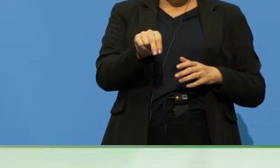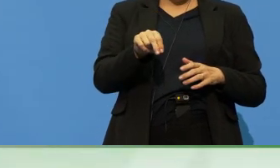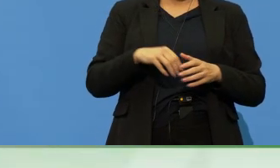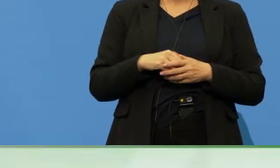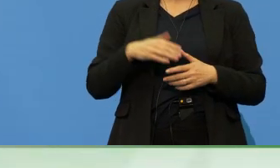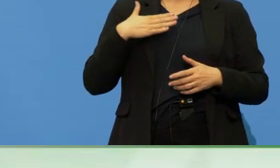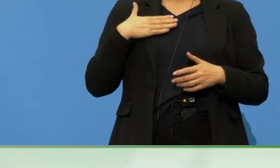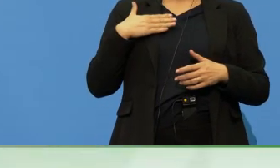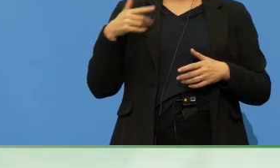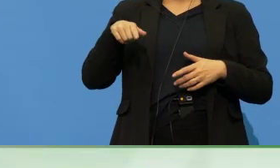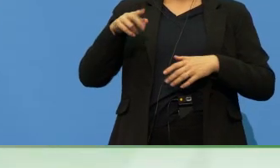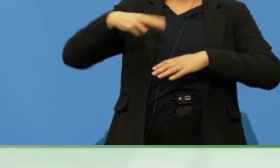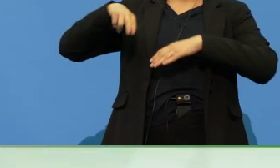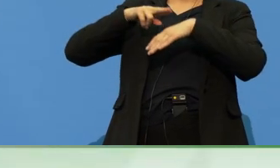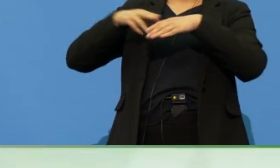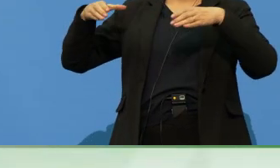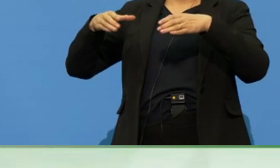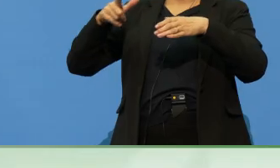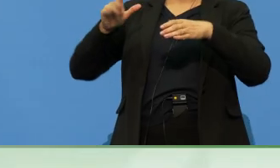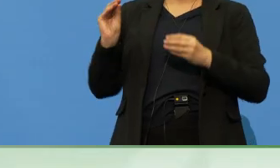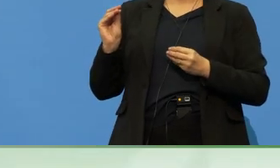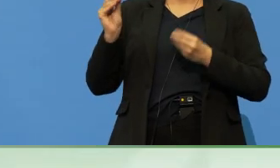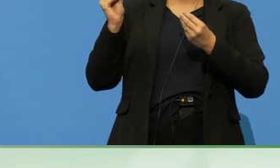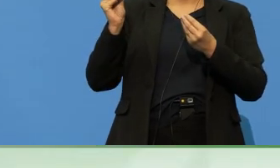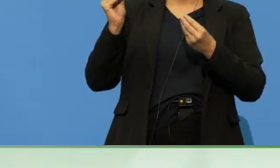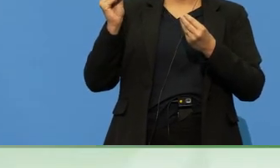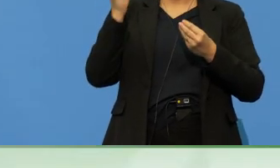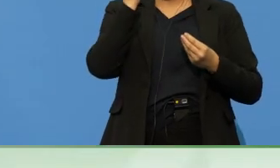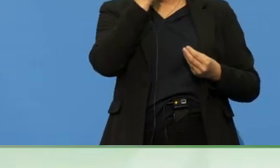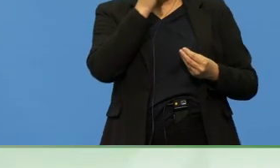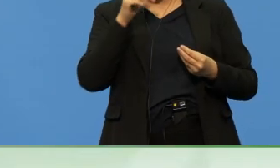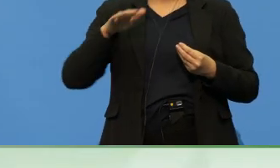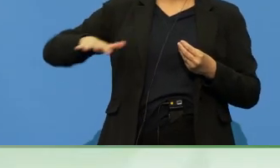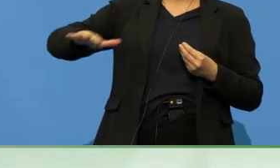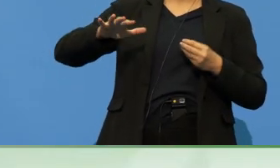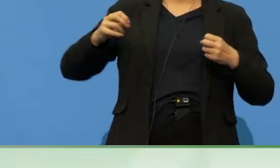and co-founder of the Louis Braille campus. I'm Low Vision.